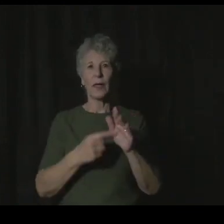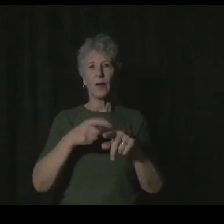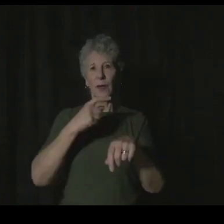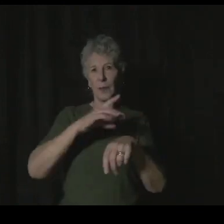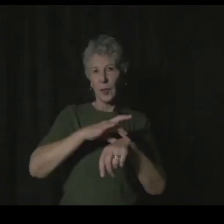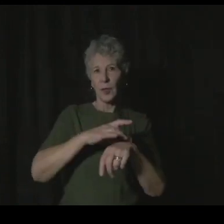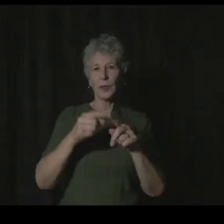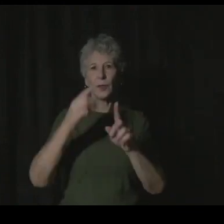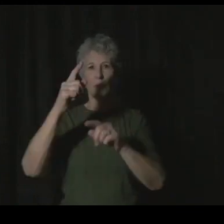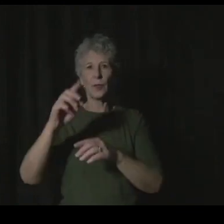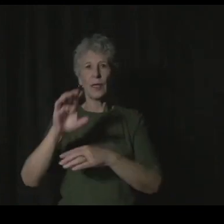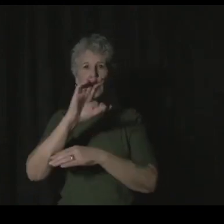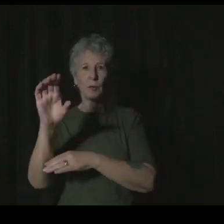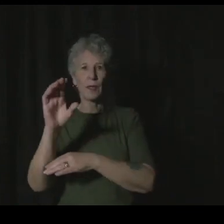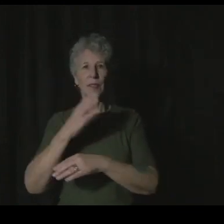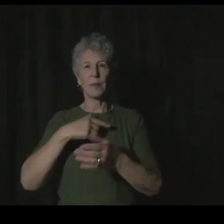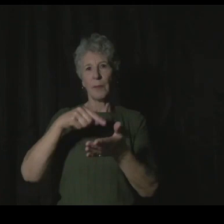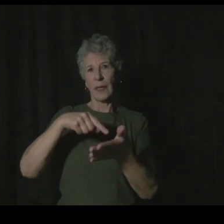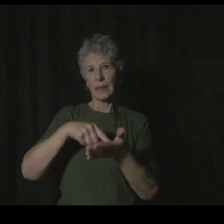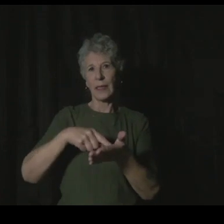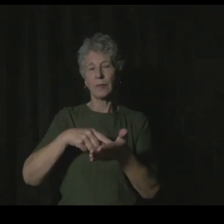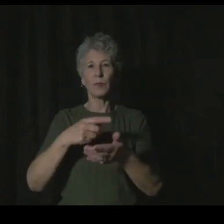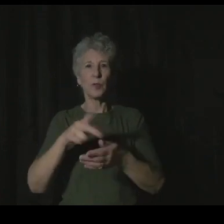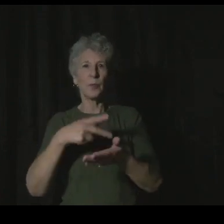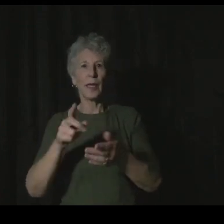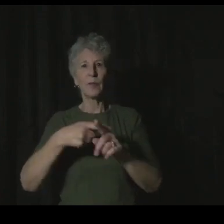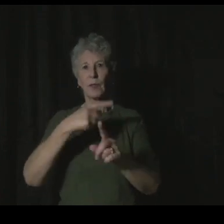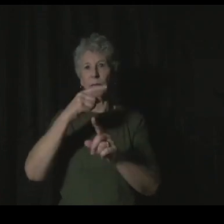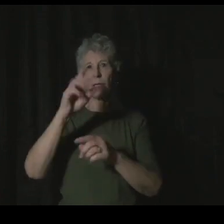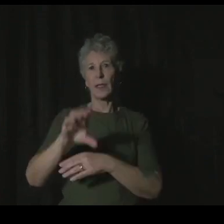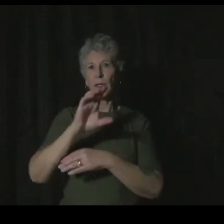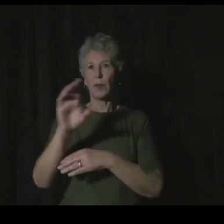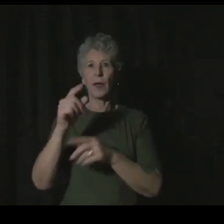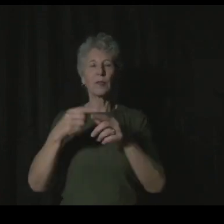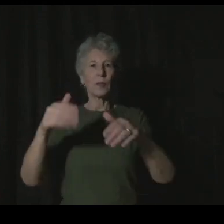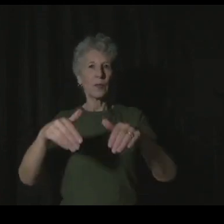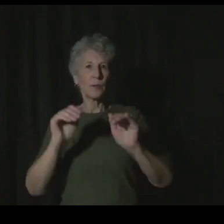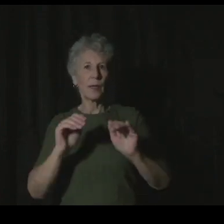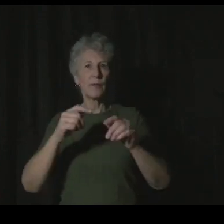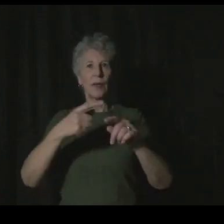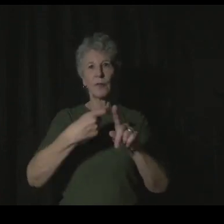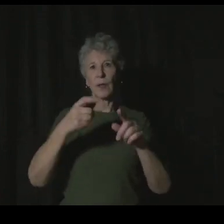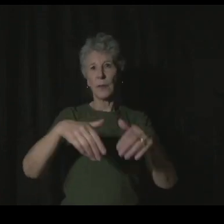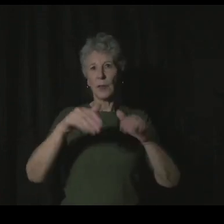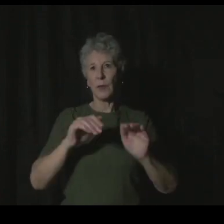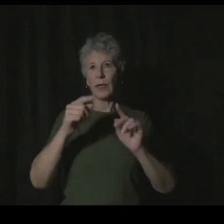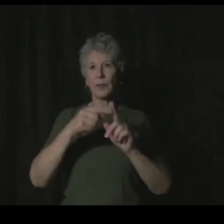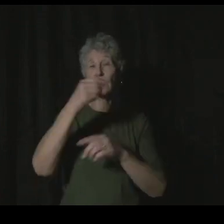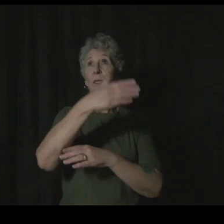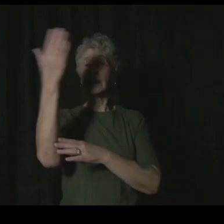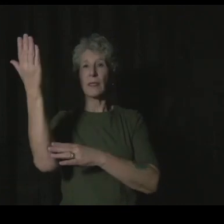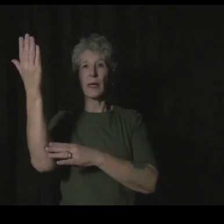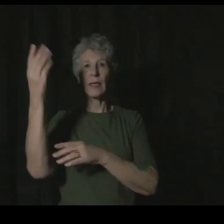cross, my debt to pay. From the cross to the grave, from the grave to the